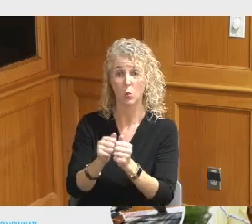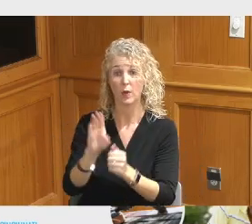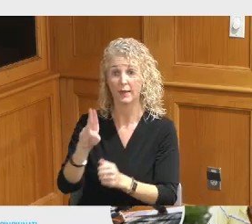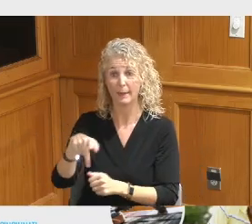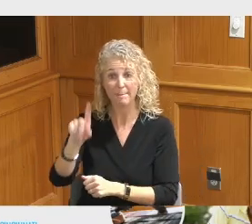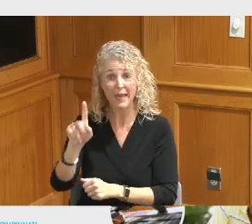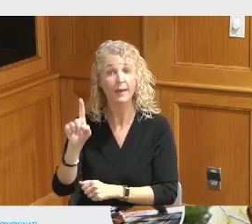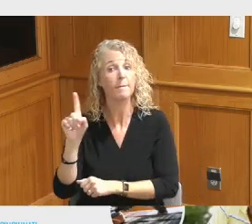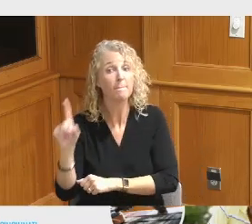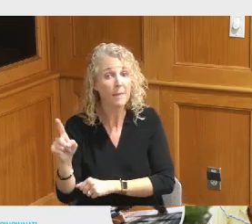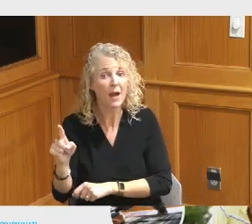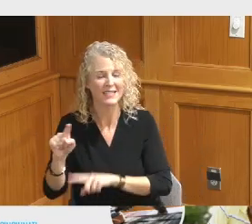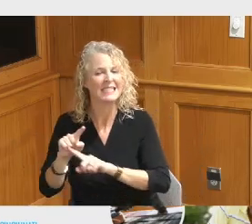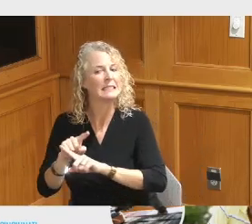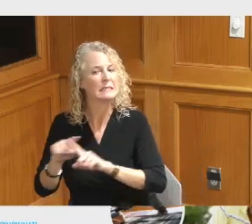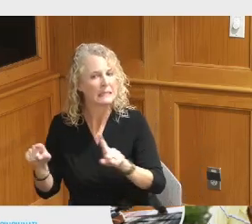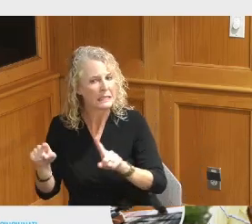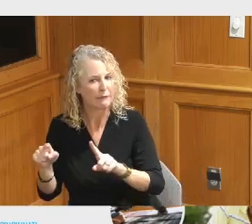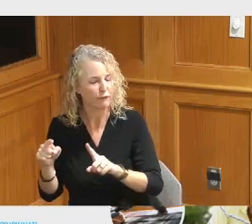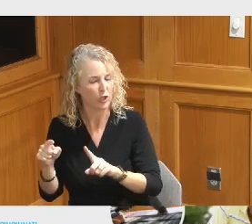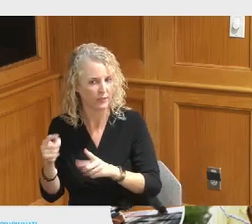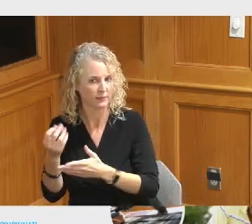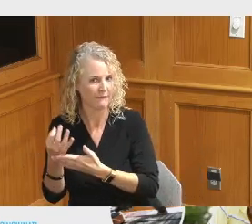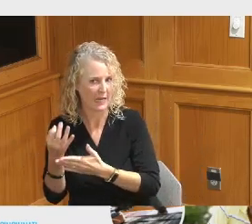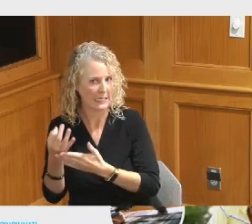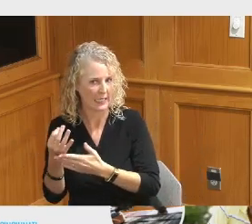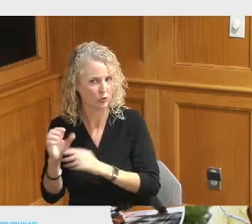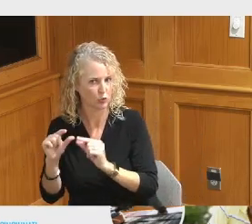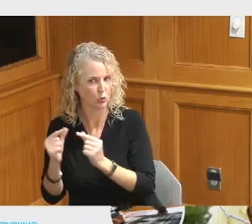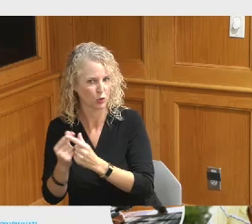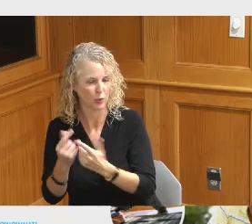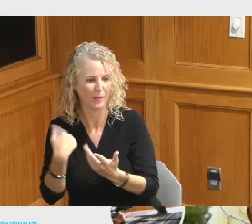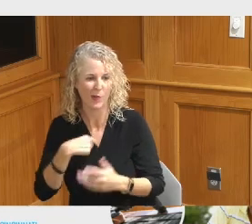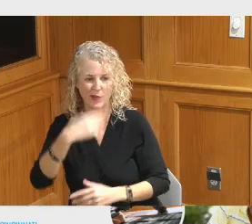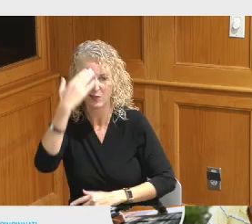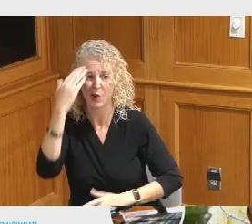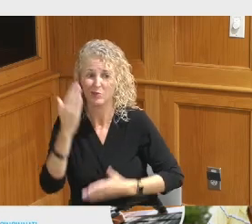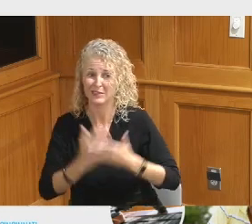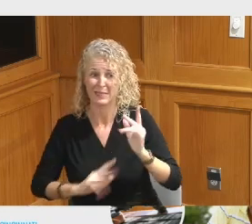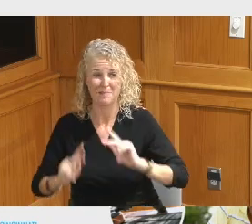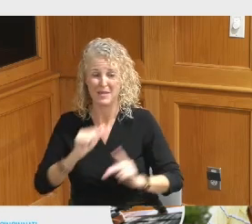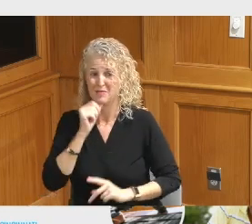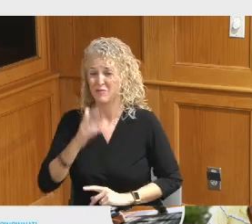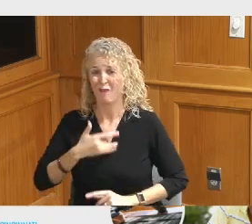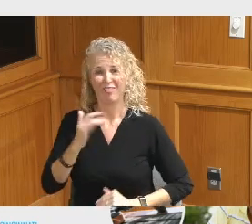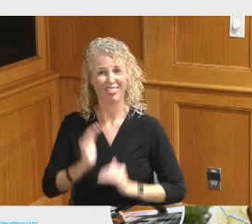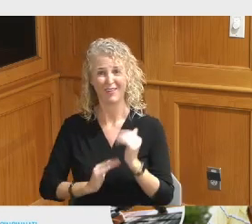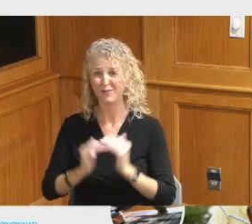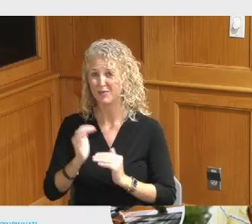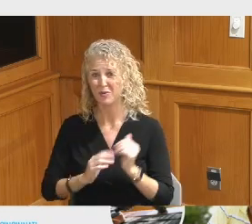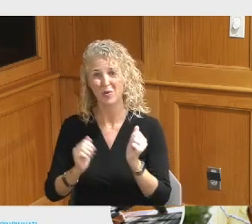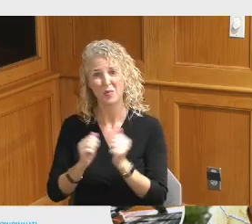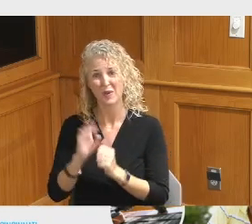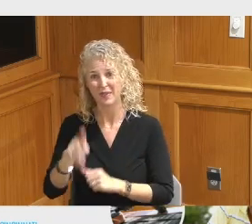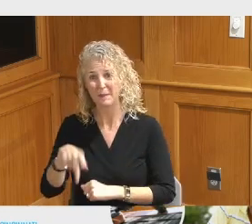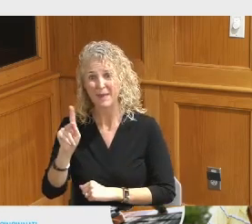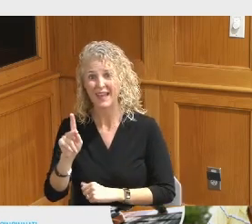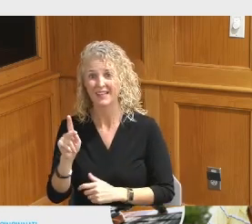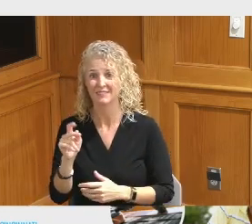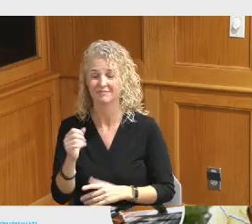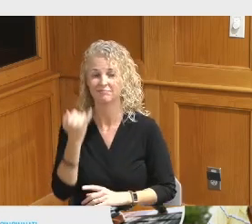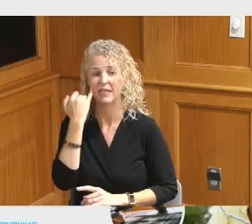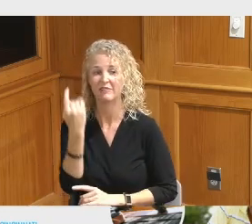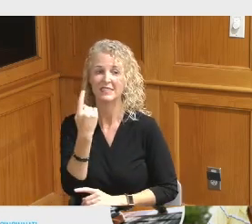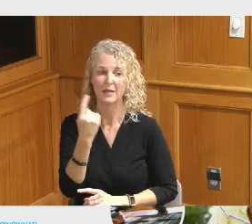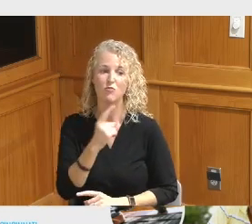the financial institution mistrust is real, right? And it just takes us some time to, I think, cross that bridge, especially with our low to moderate